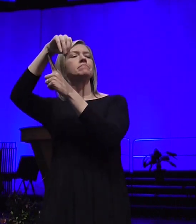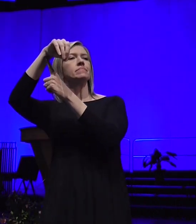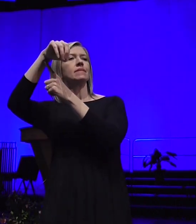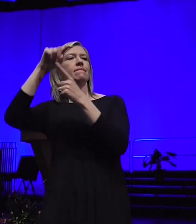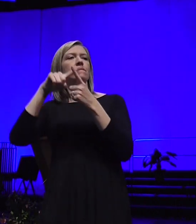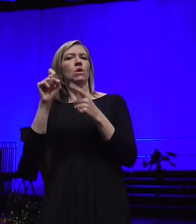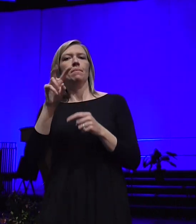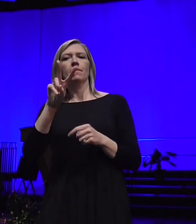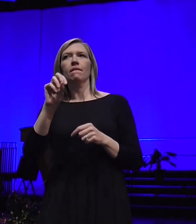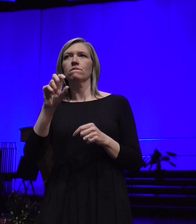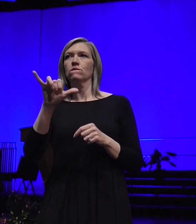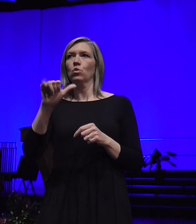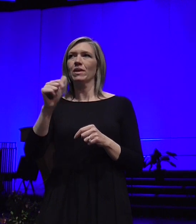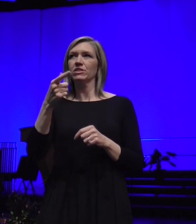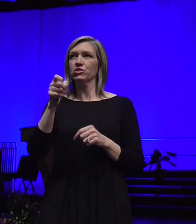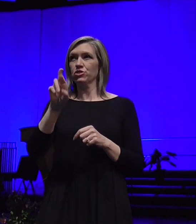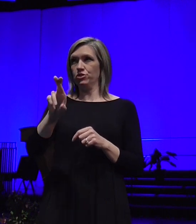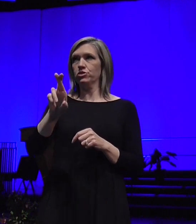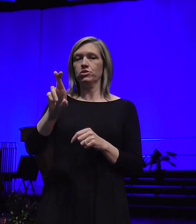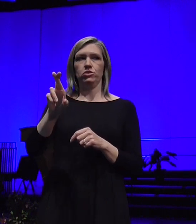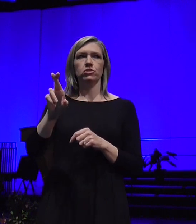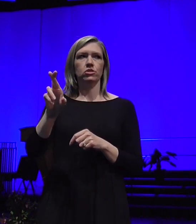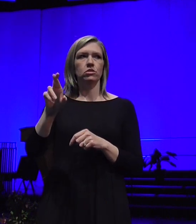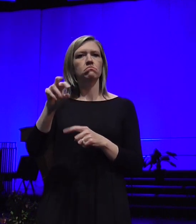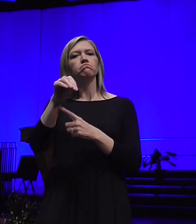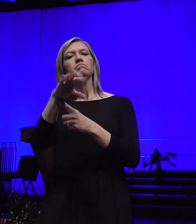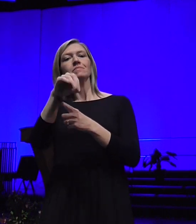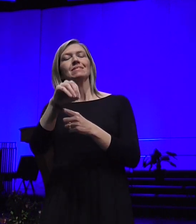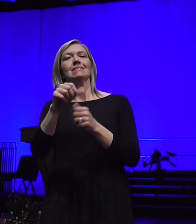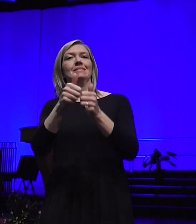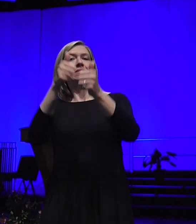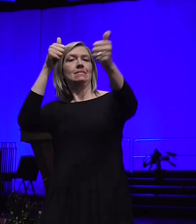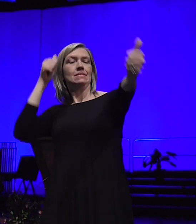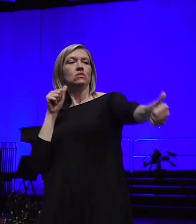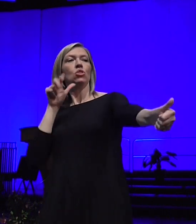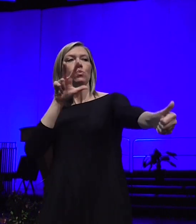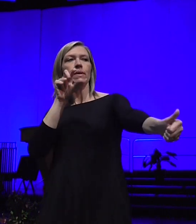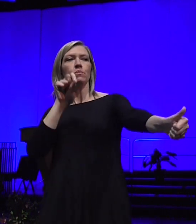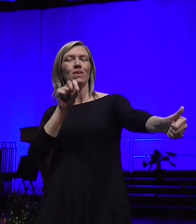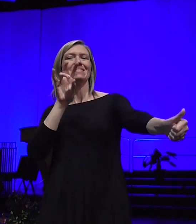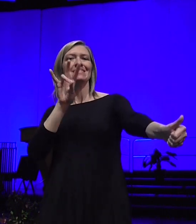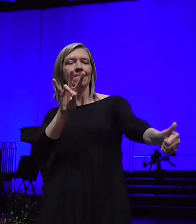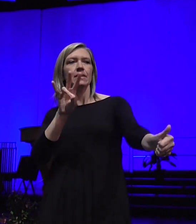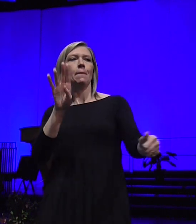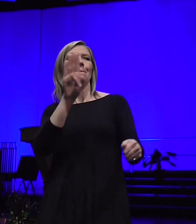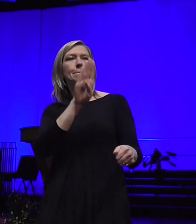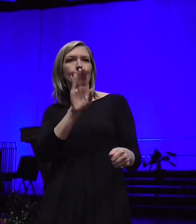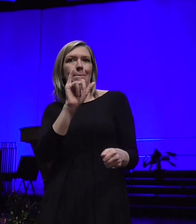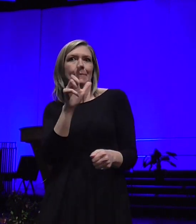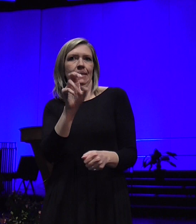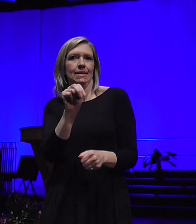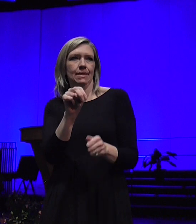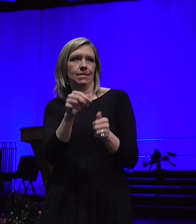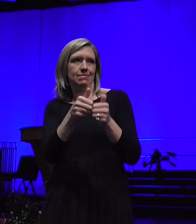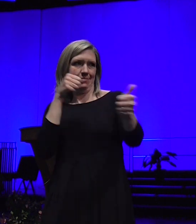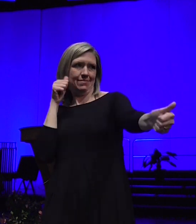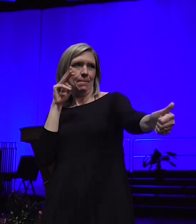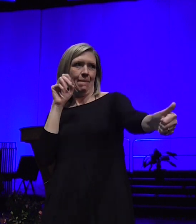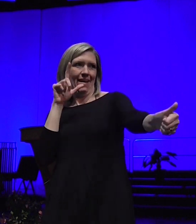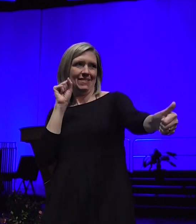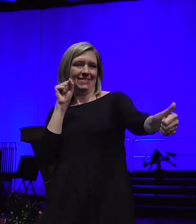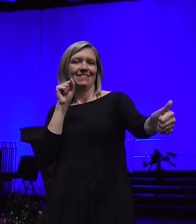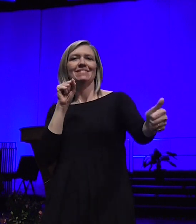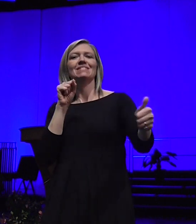Voyager at a distance of 3.7 billion miles away. So Carl Sagan asked